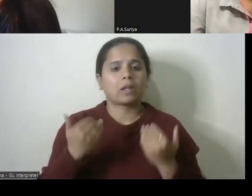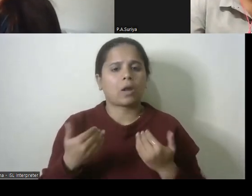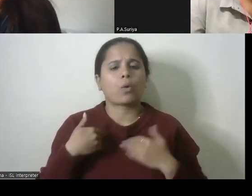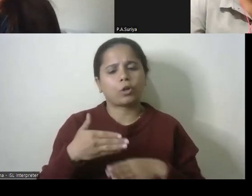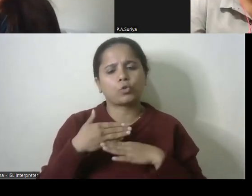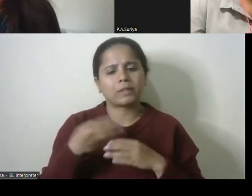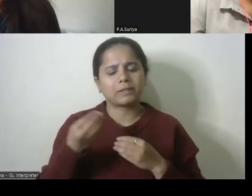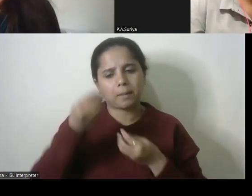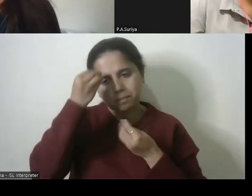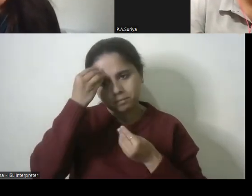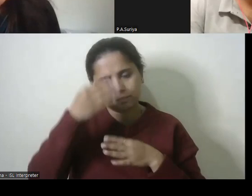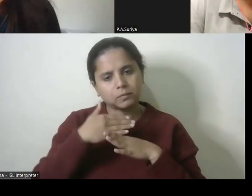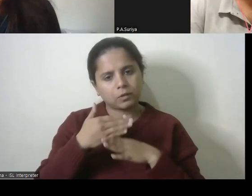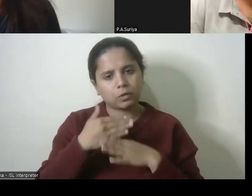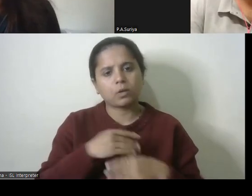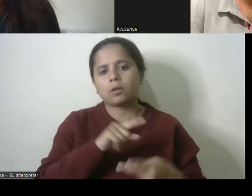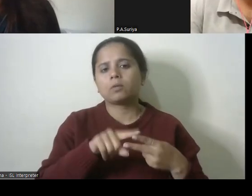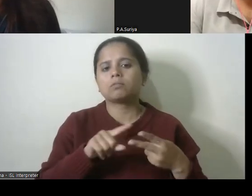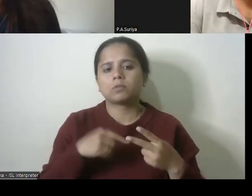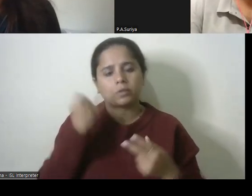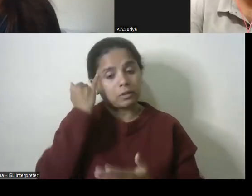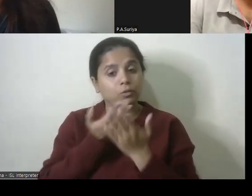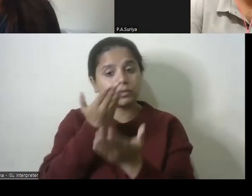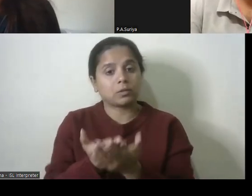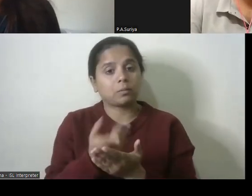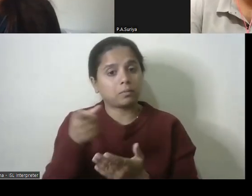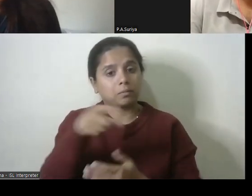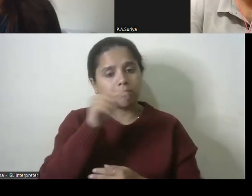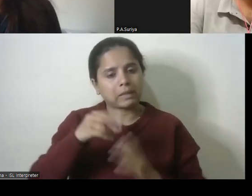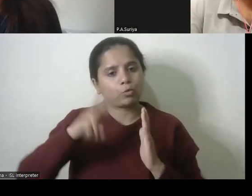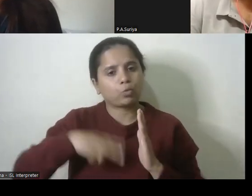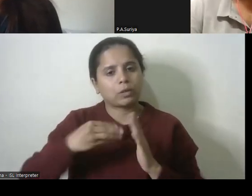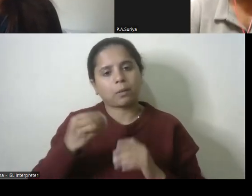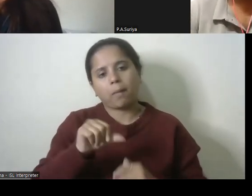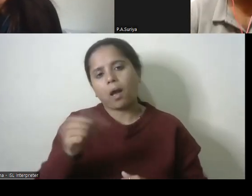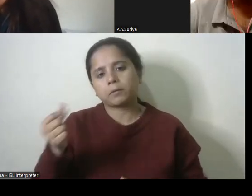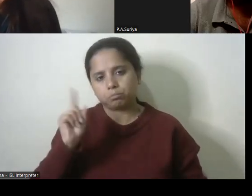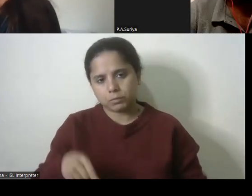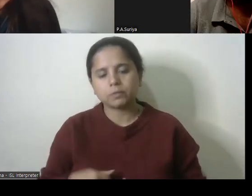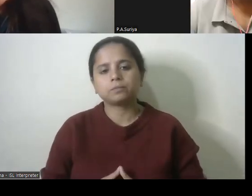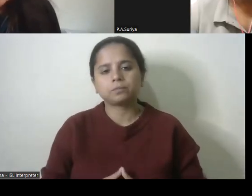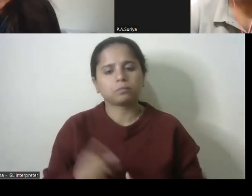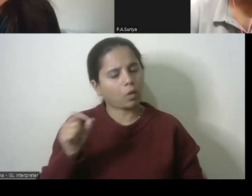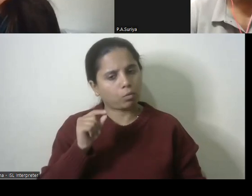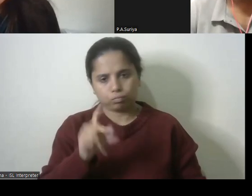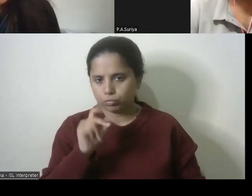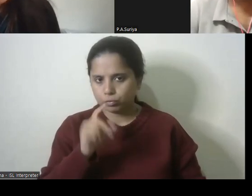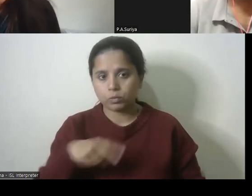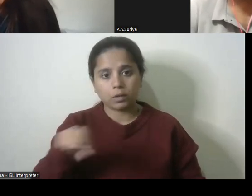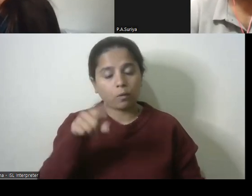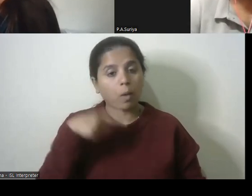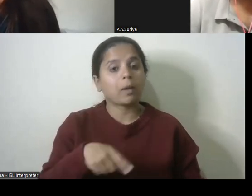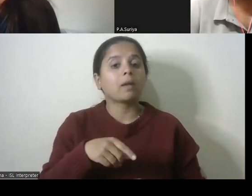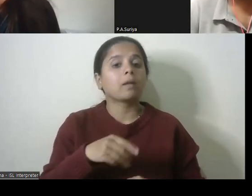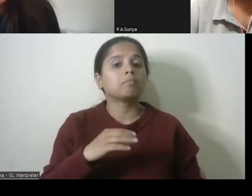some insights into one of them and suggest to you some readings for the other. About your past class, this